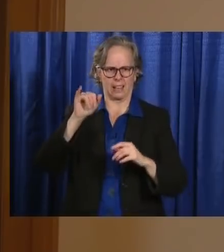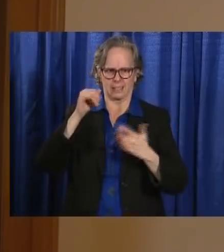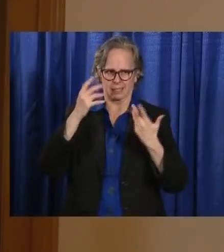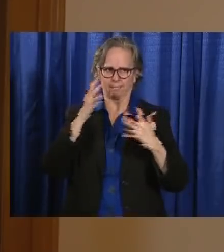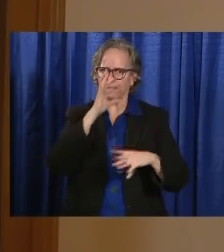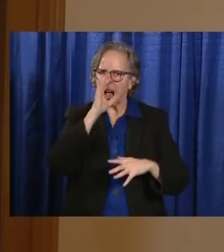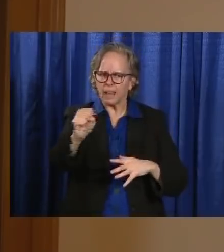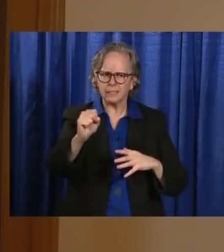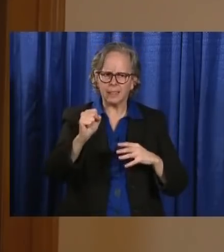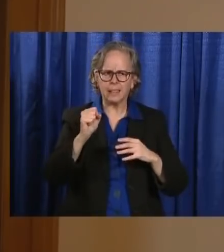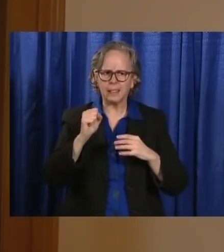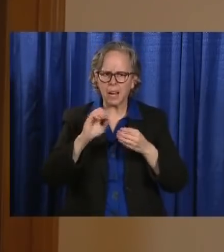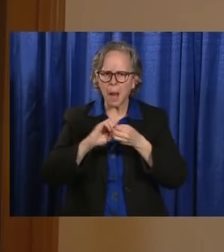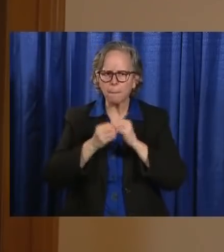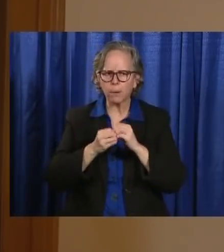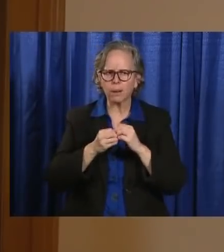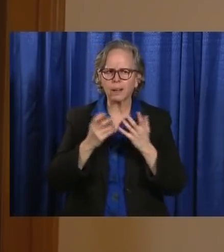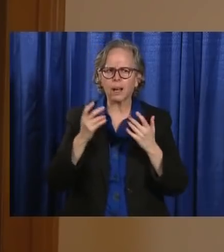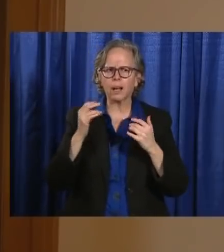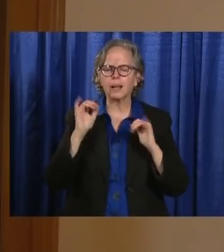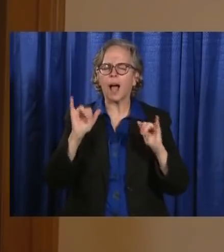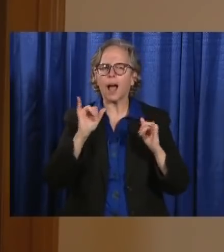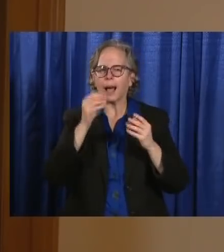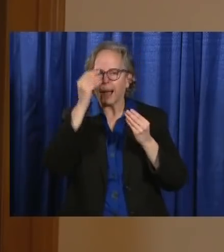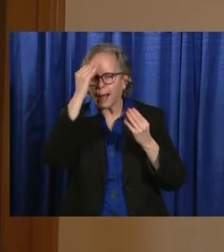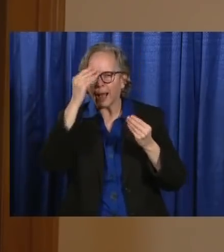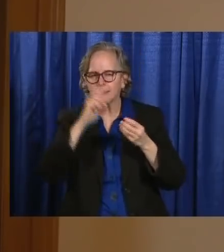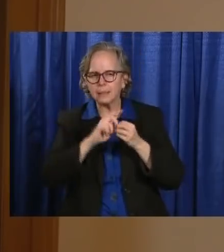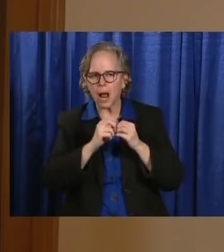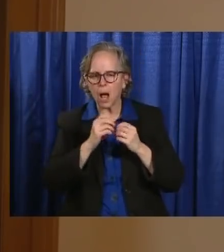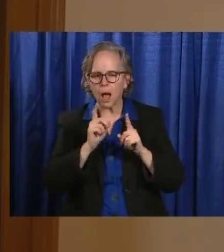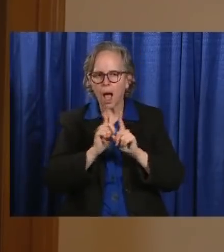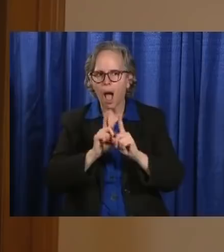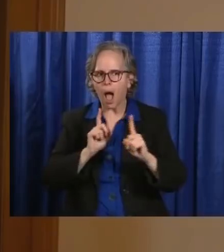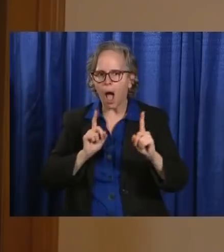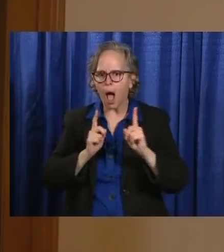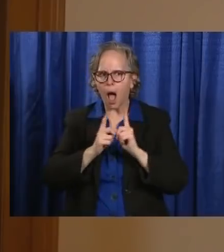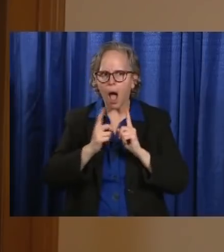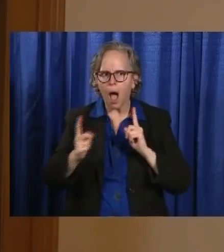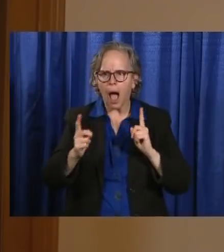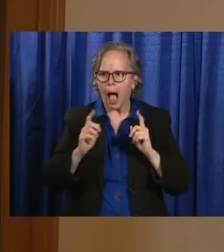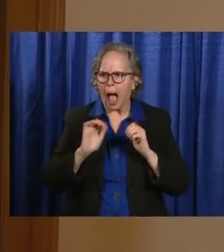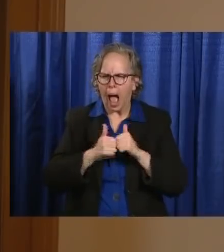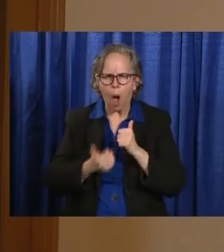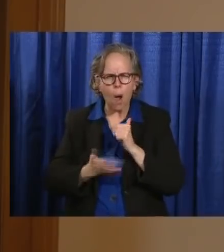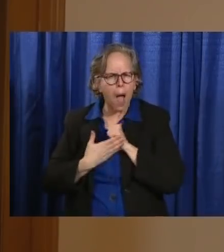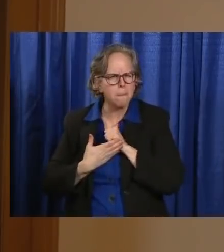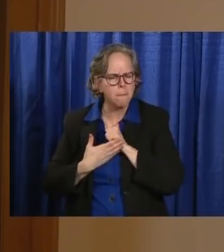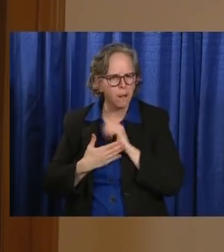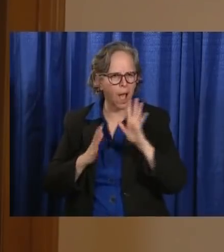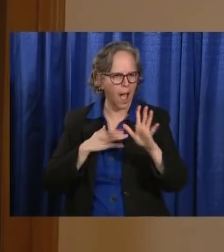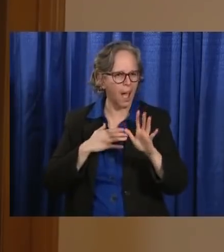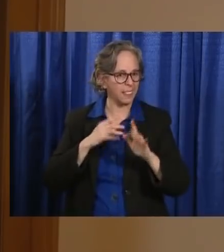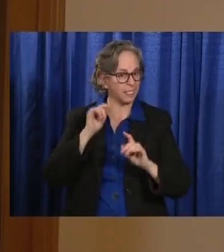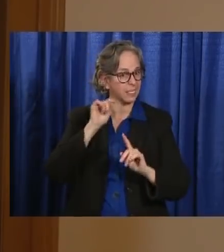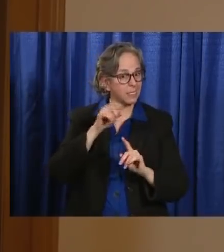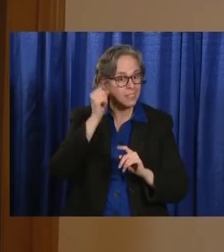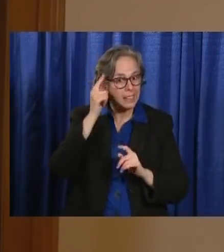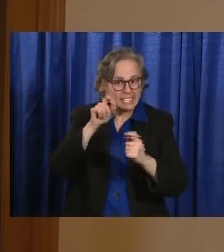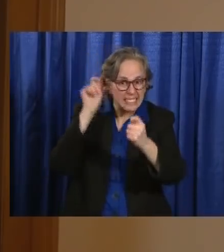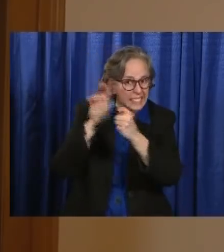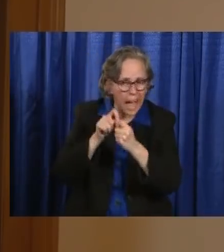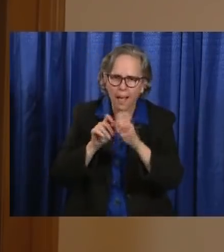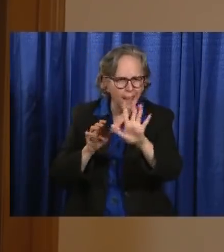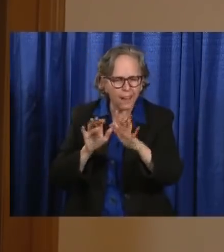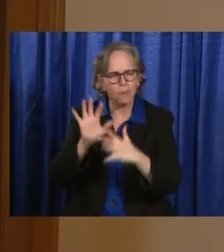of our data on how our social distancing is working. We have proxies. There's no exact way to measure what